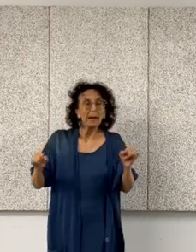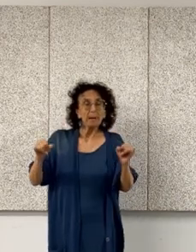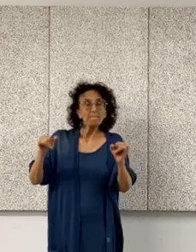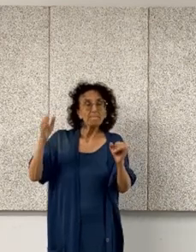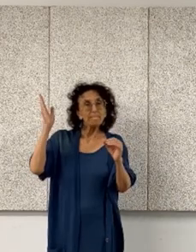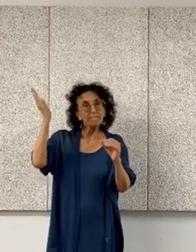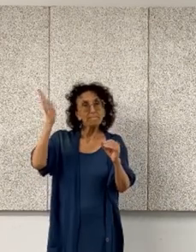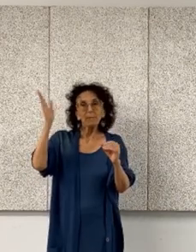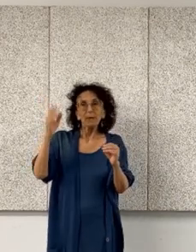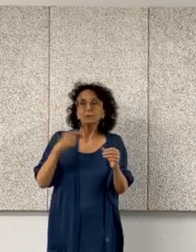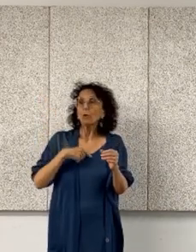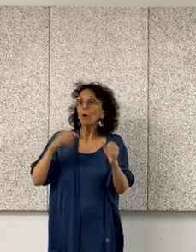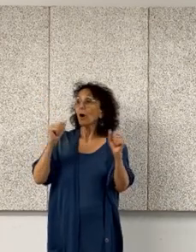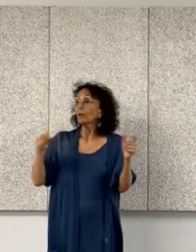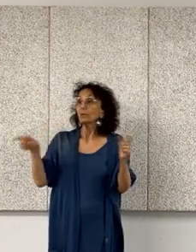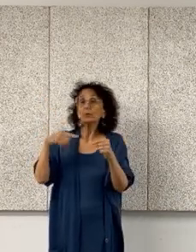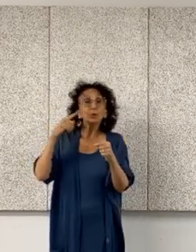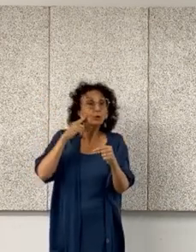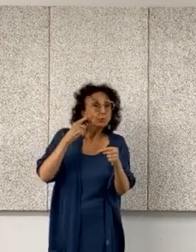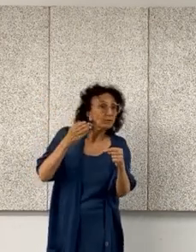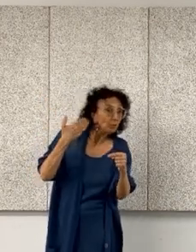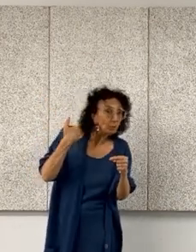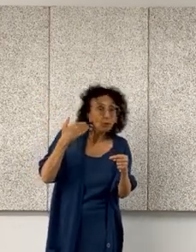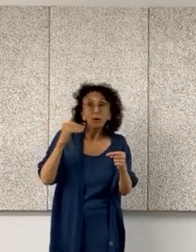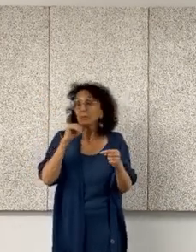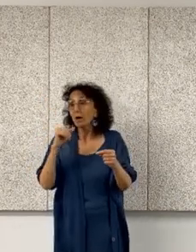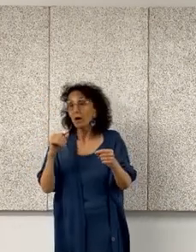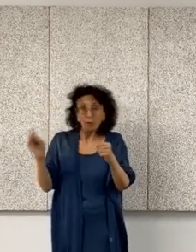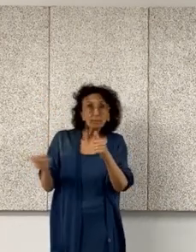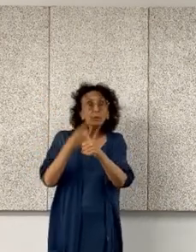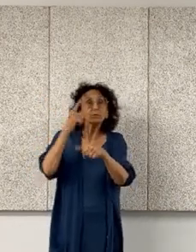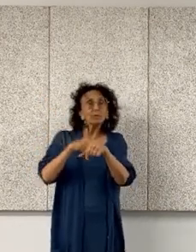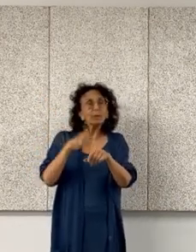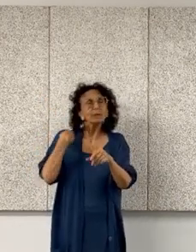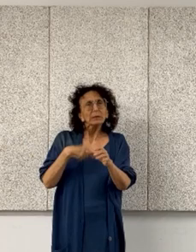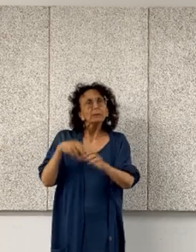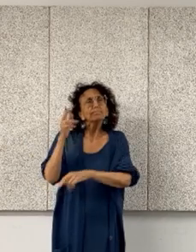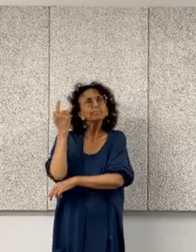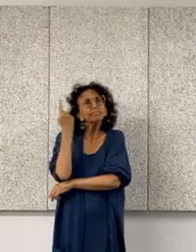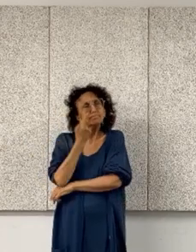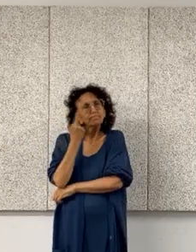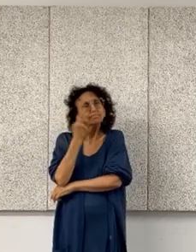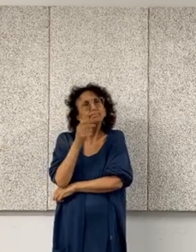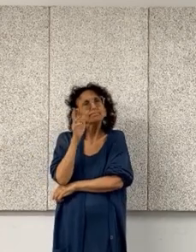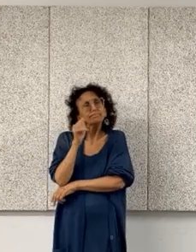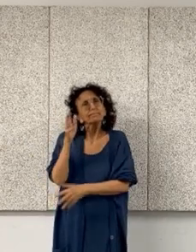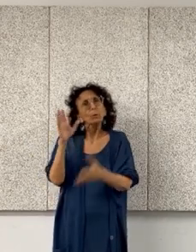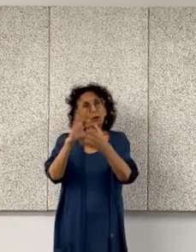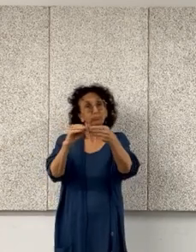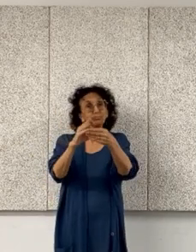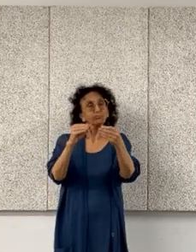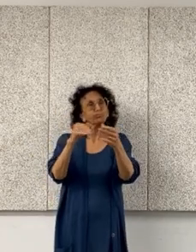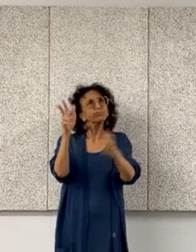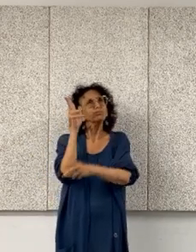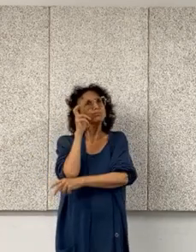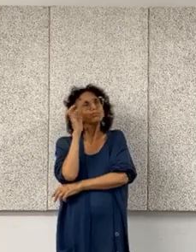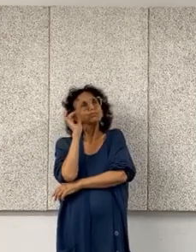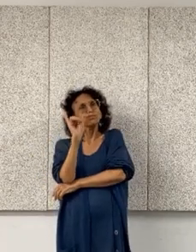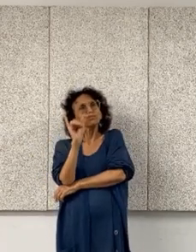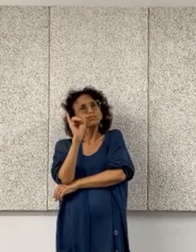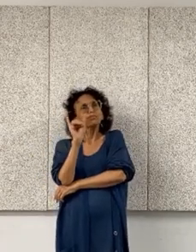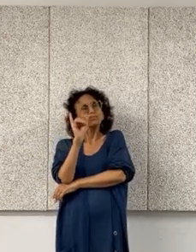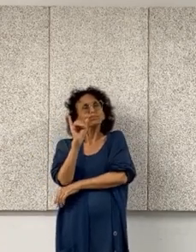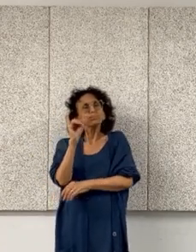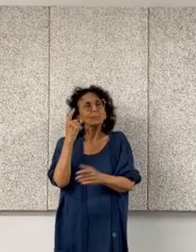I invite all of you, whether you've heard it before or not, to really take a moment with this language, take in what I'm sharing here, and